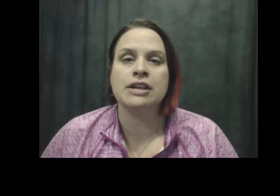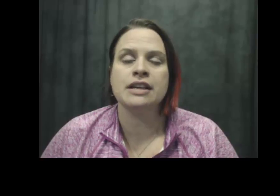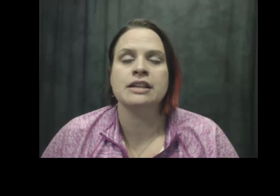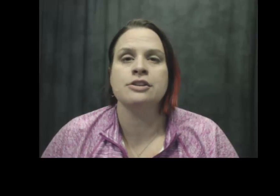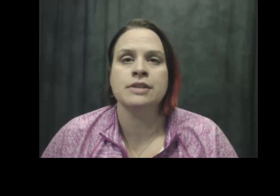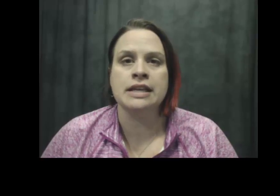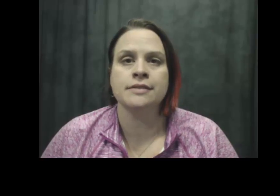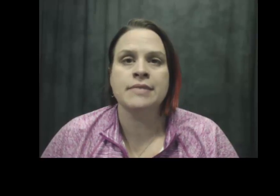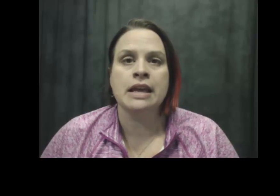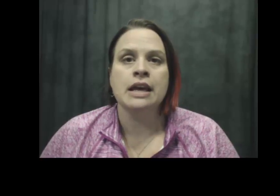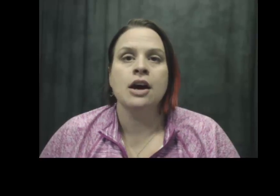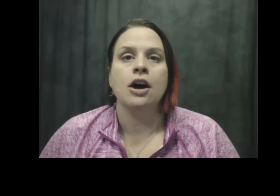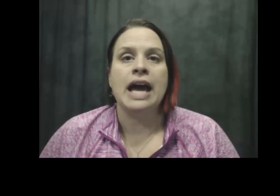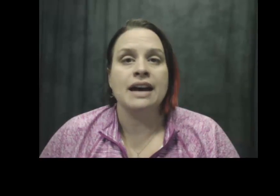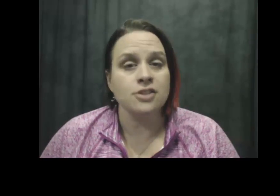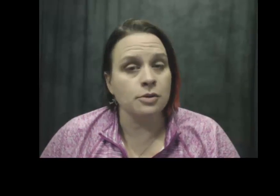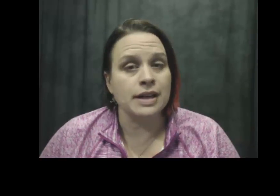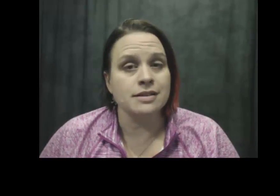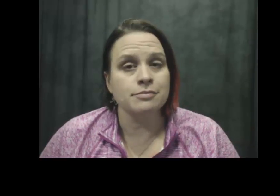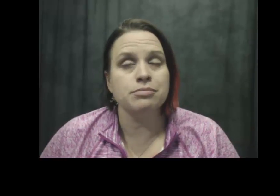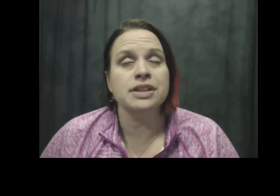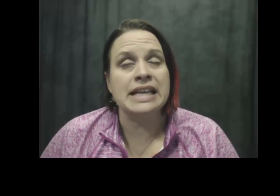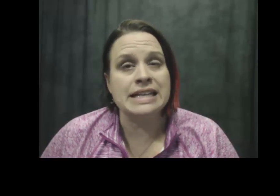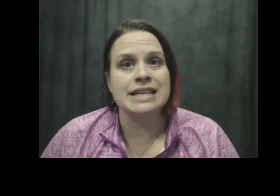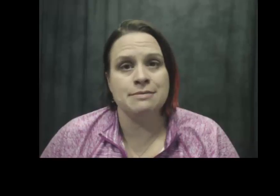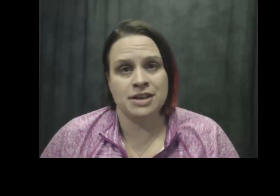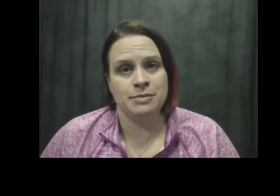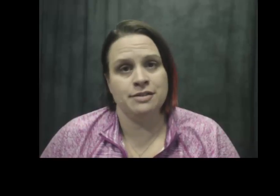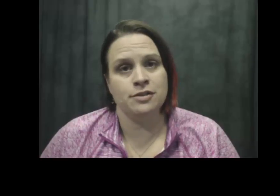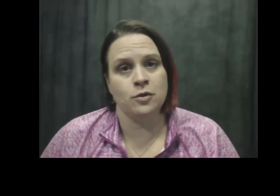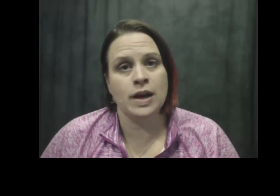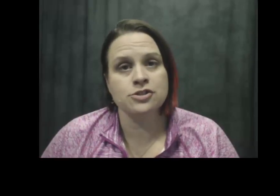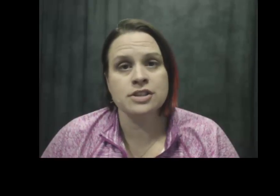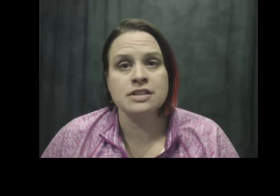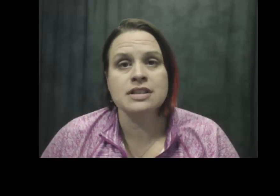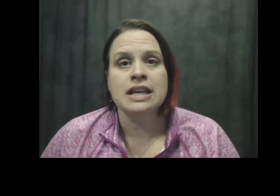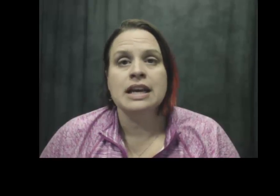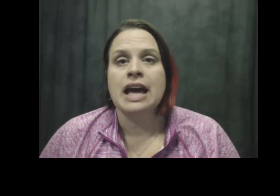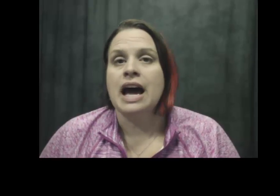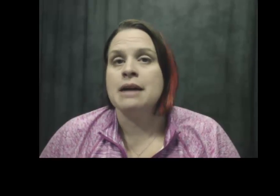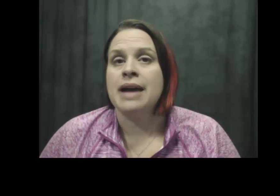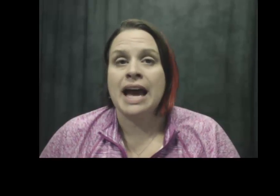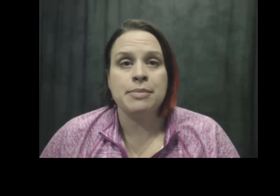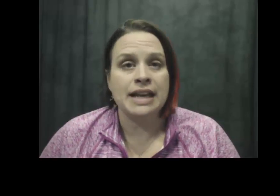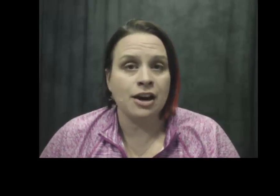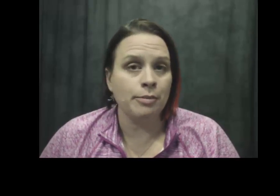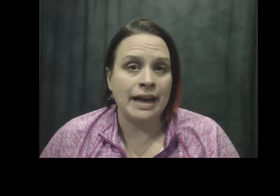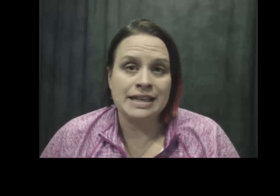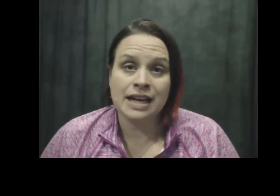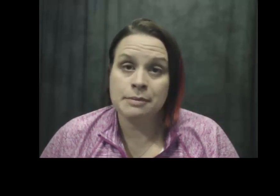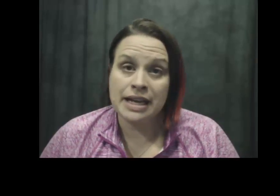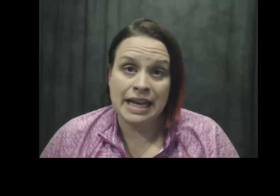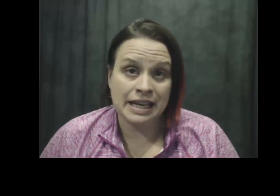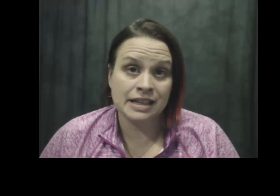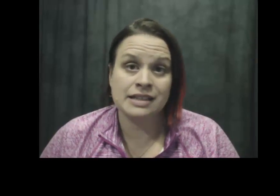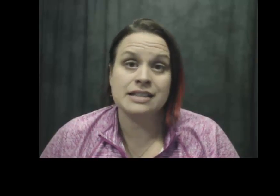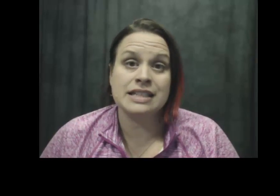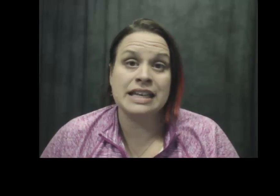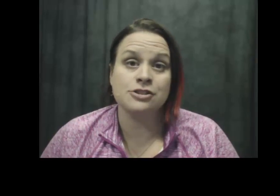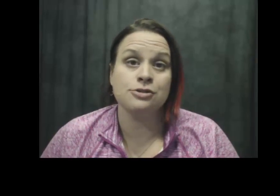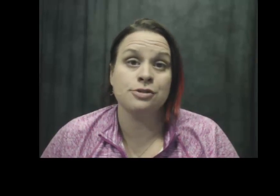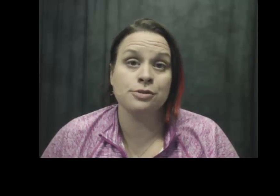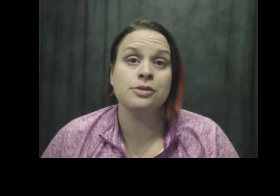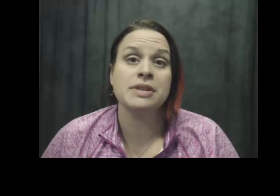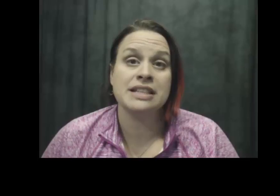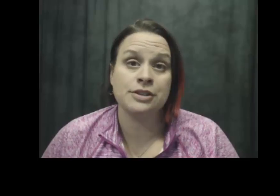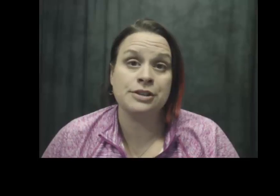find everything that you need. As always, please email me if you have questions. I'm happy to help anytime I can to